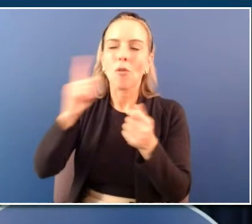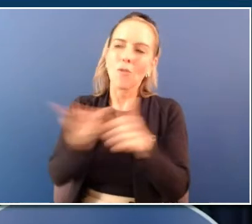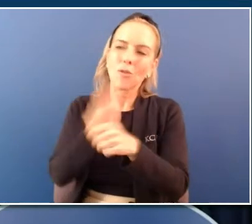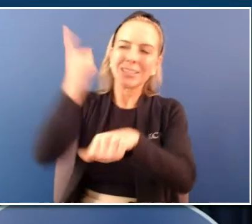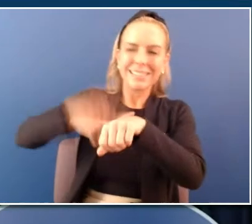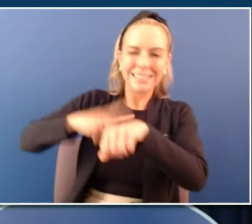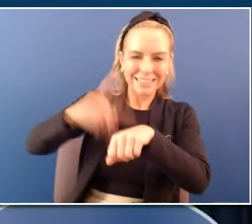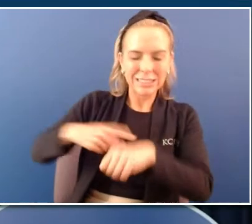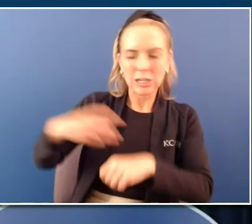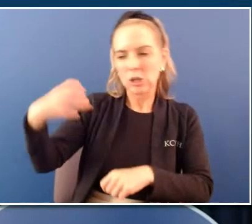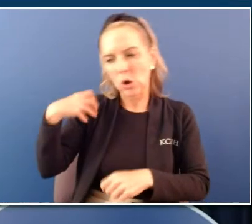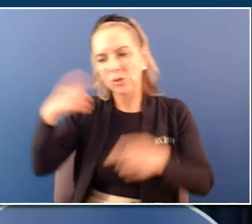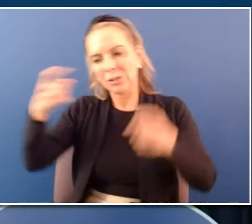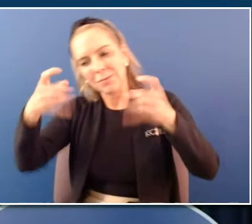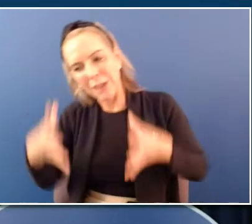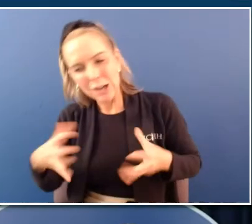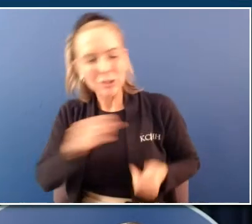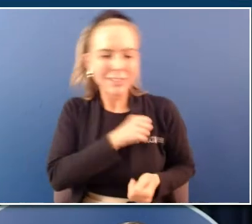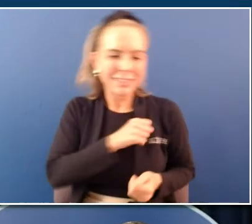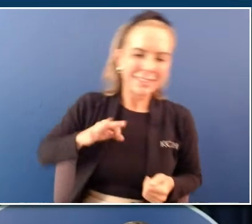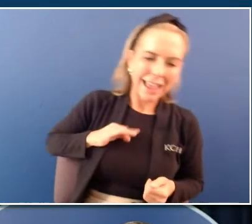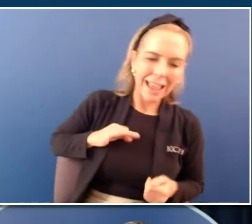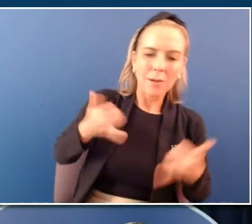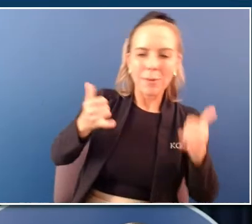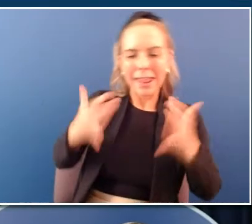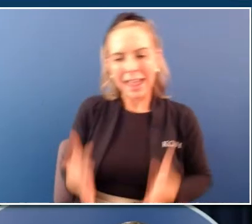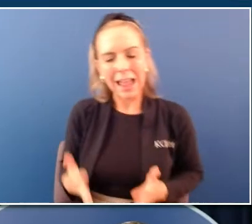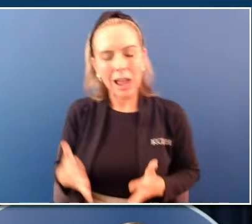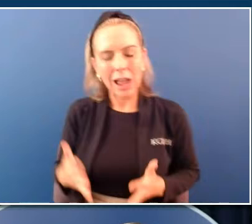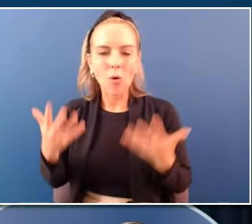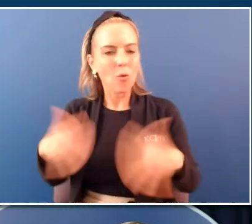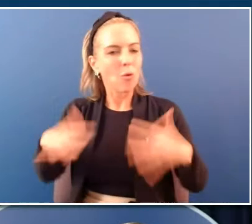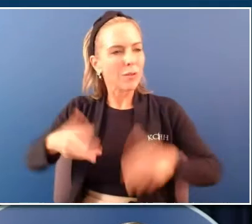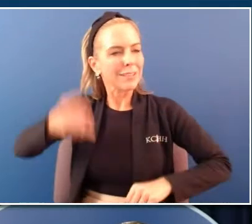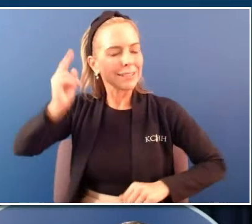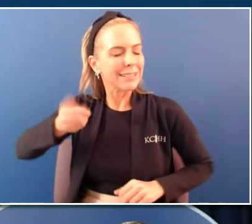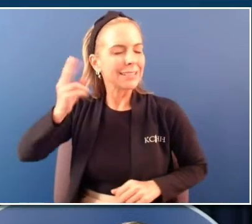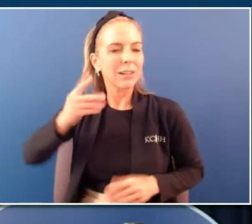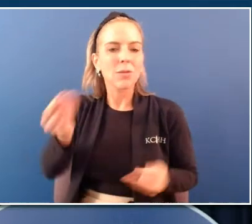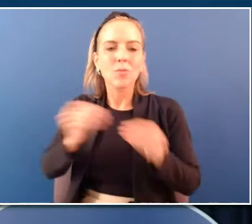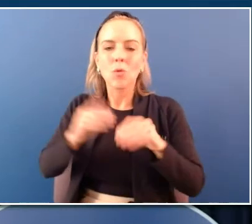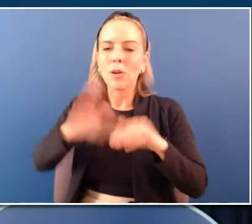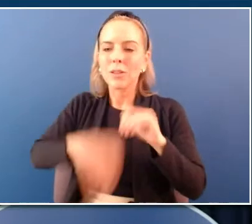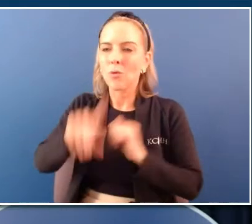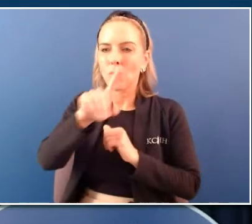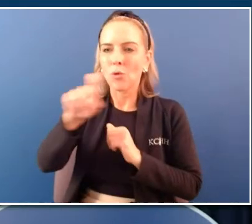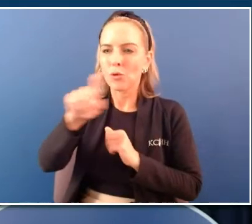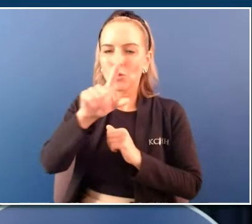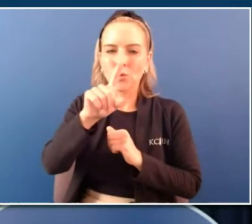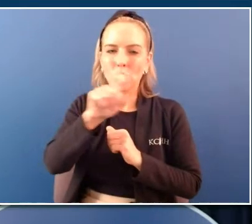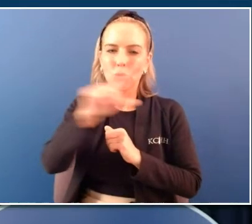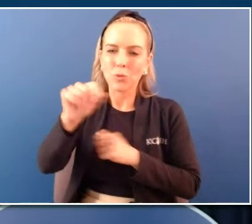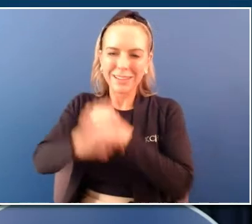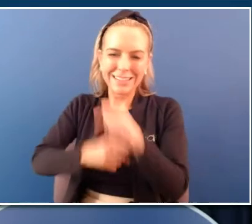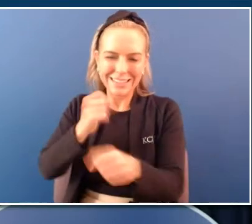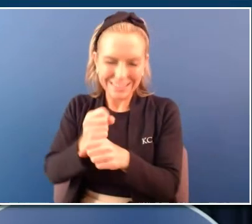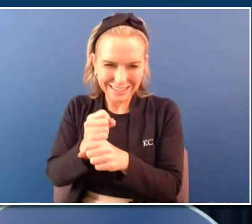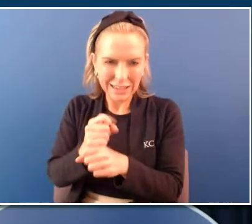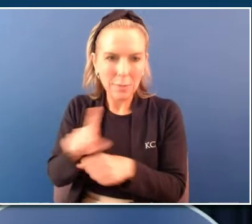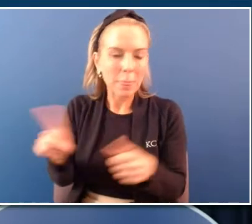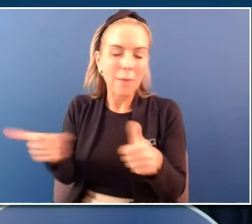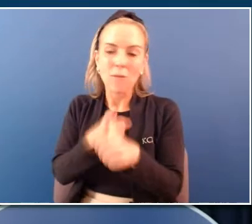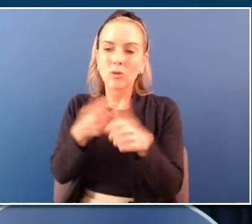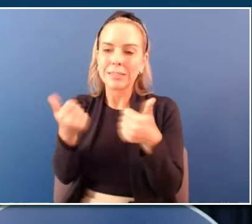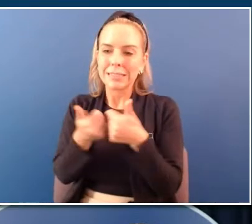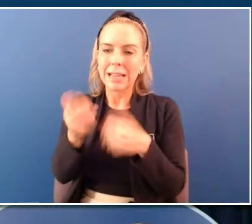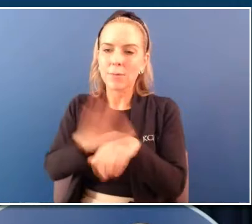coaches, managers, and staff for this incredible milestone. It's more than 120 years in the making. Their first game is